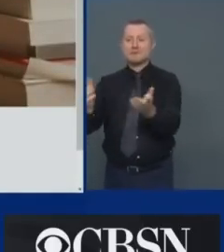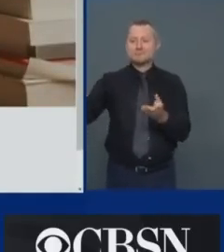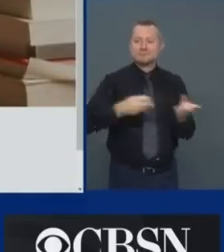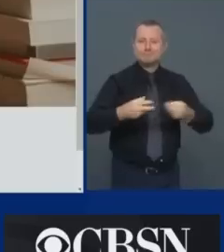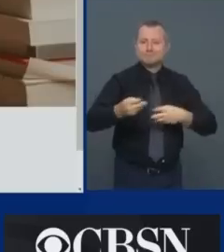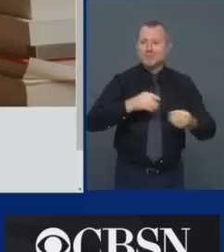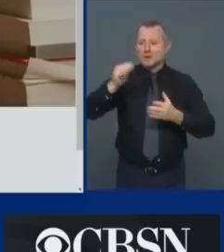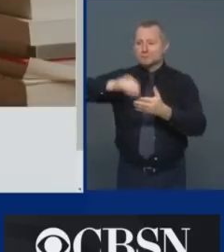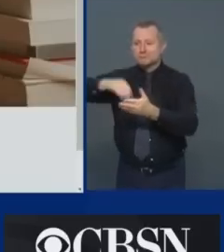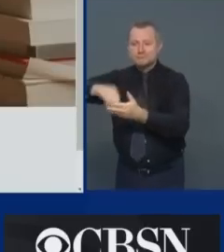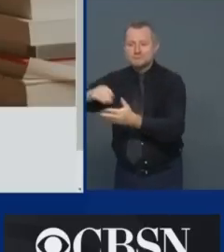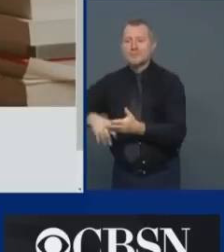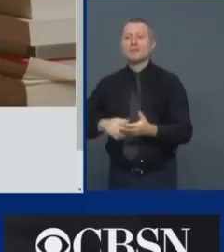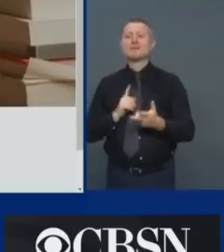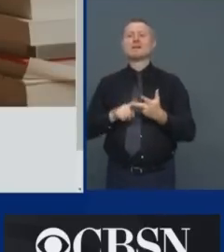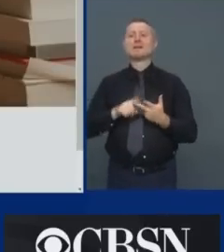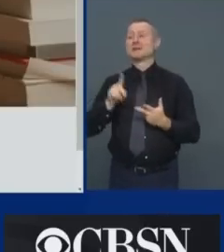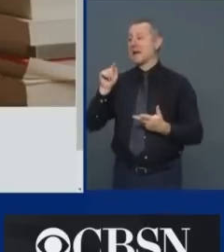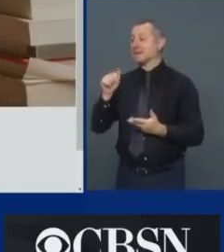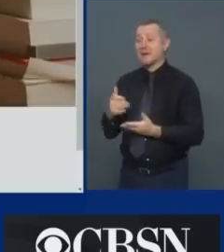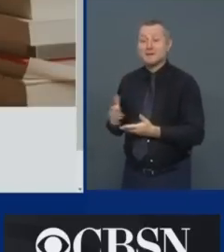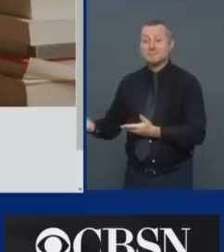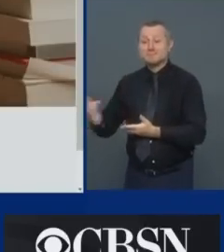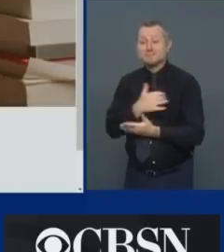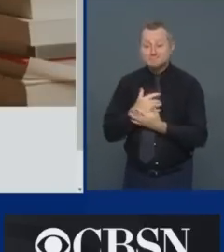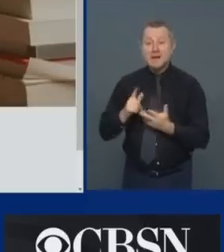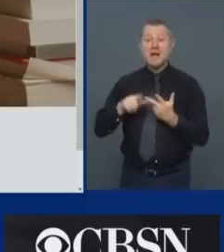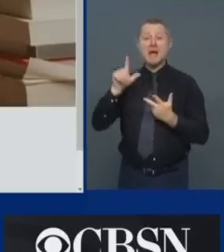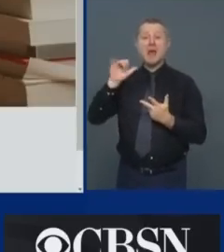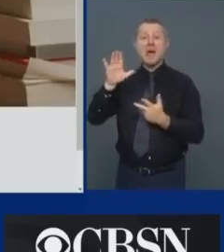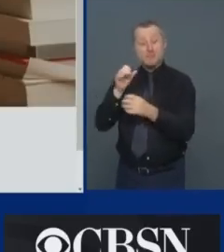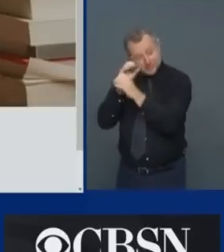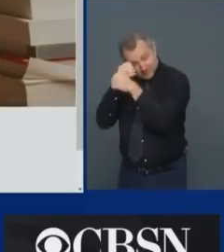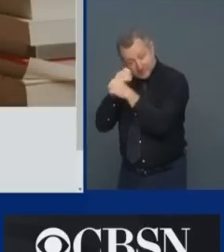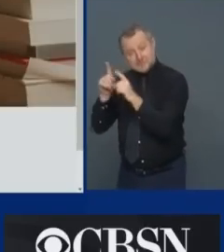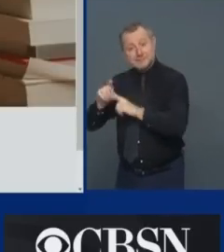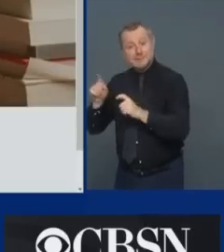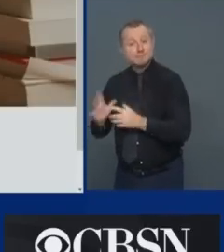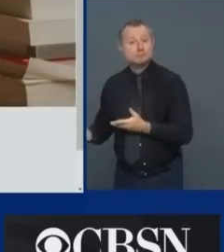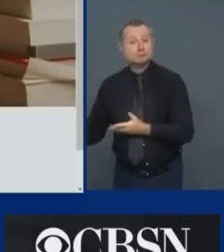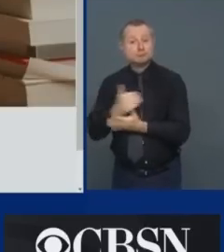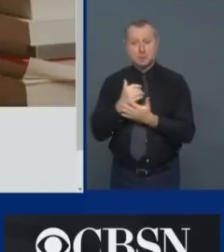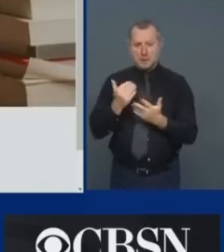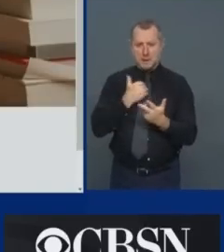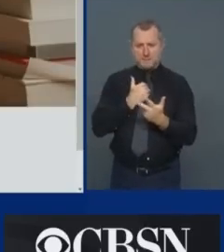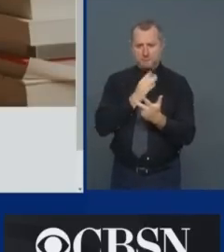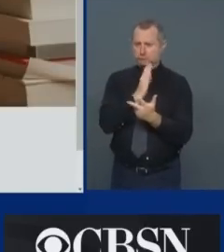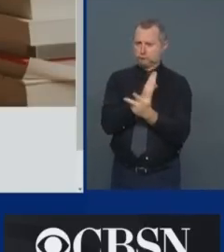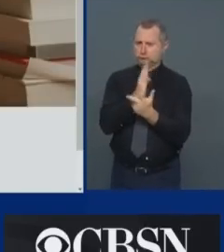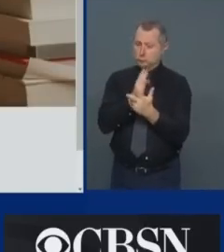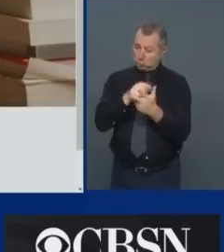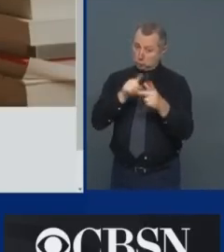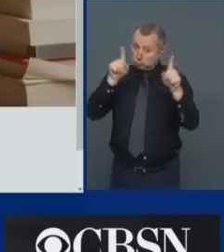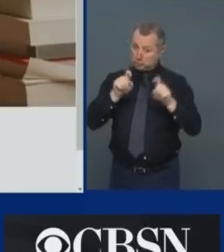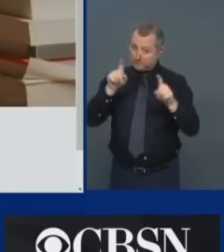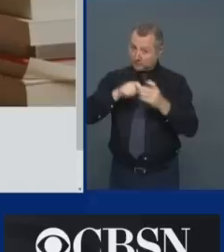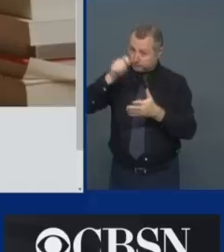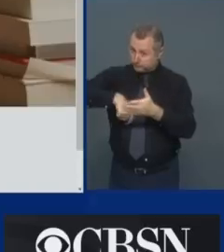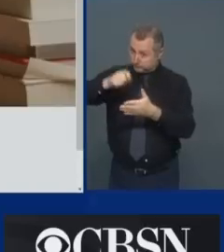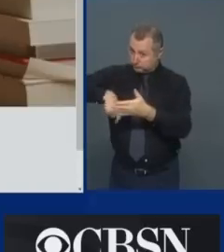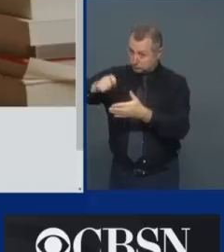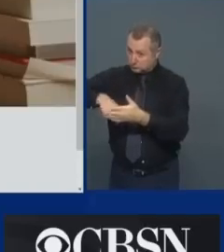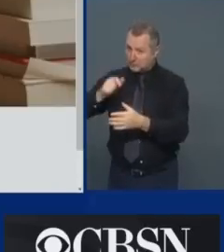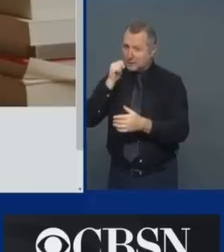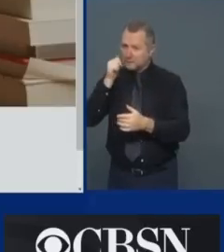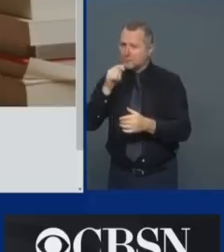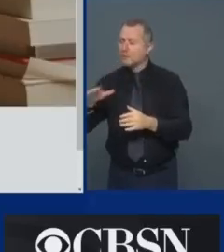And the second is the data we collect from labs. Let me just walk you through both of those. The first is on the survey data. Every day, schools submit